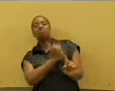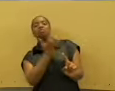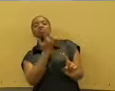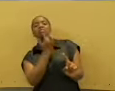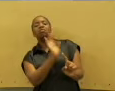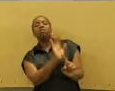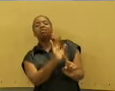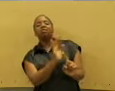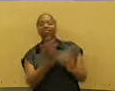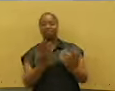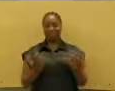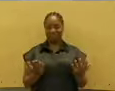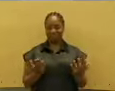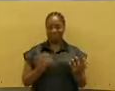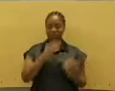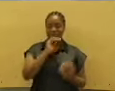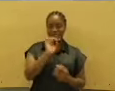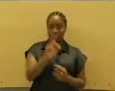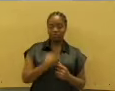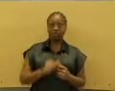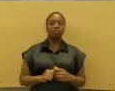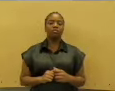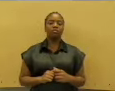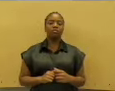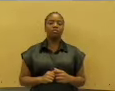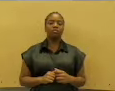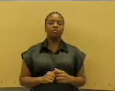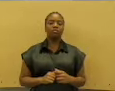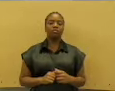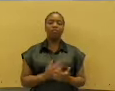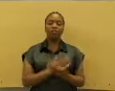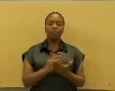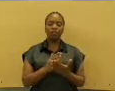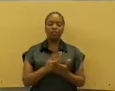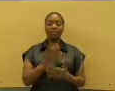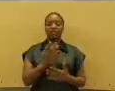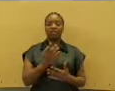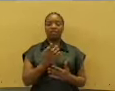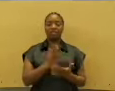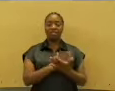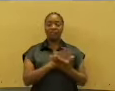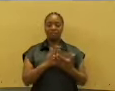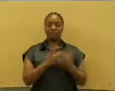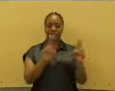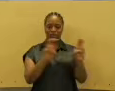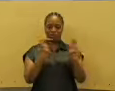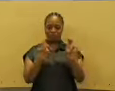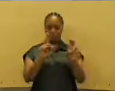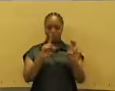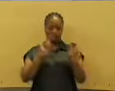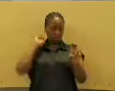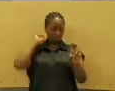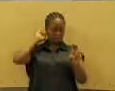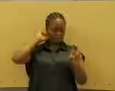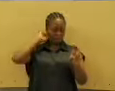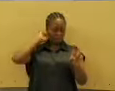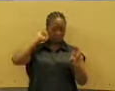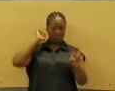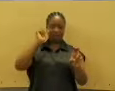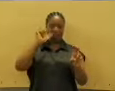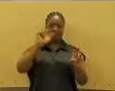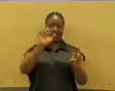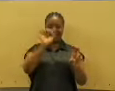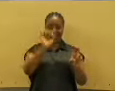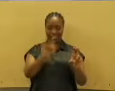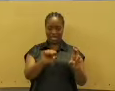what am I talking about there? I'm talking about those being some of the issues that we need to be aware of, that yes, you can be in a